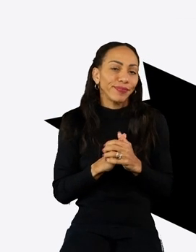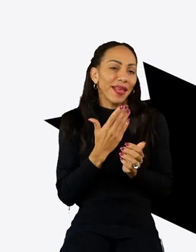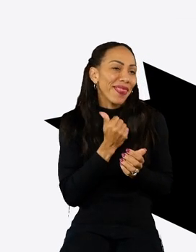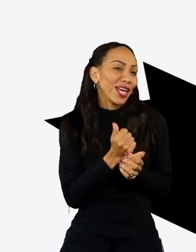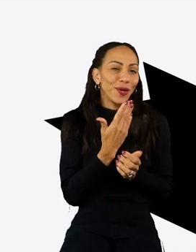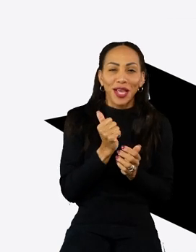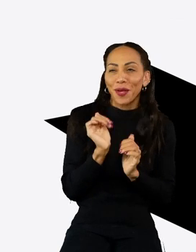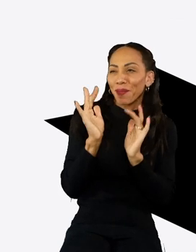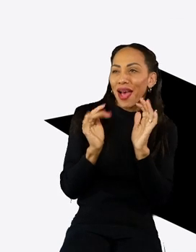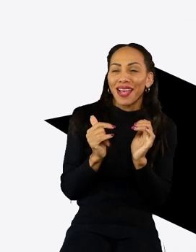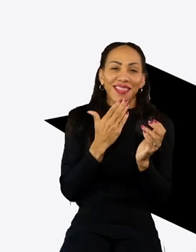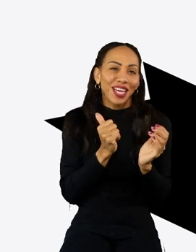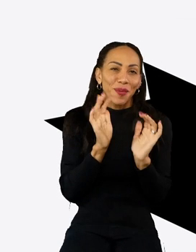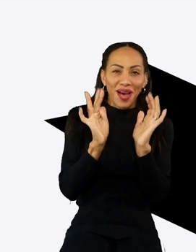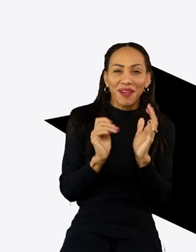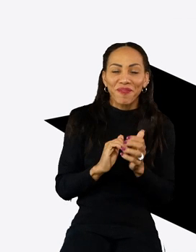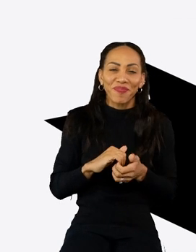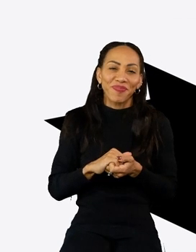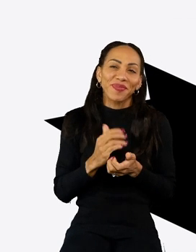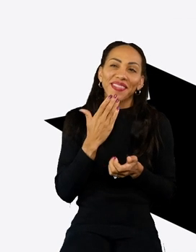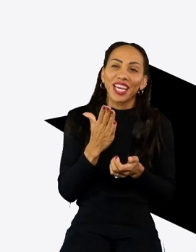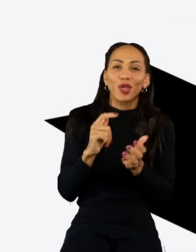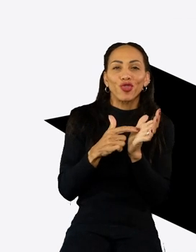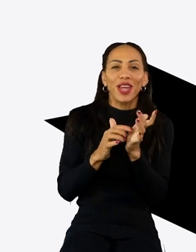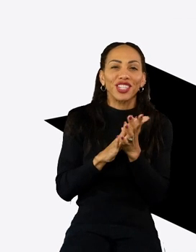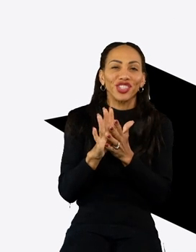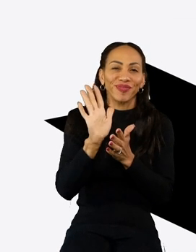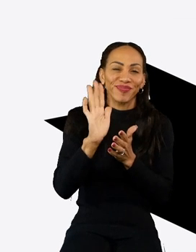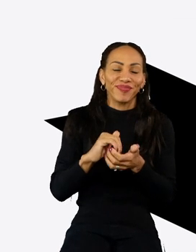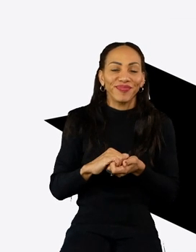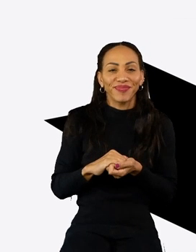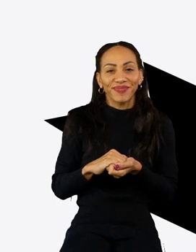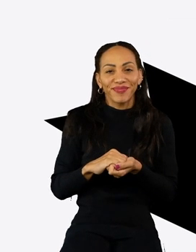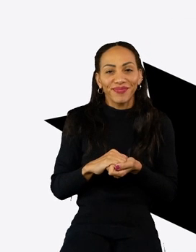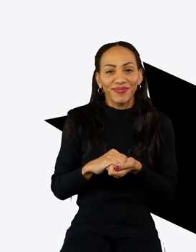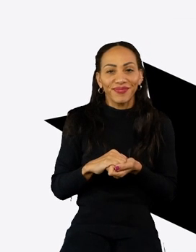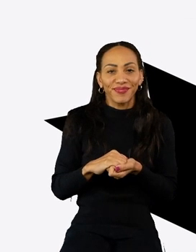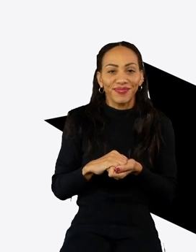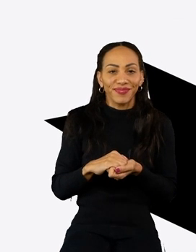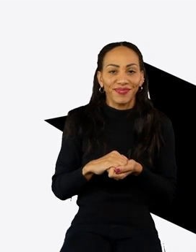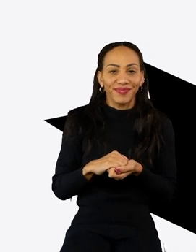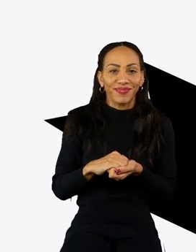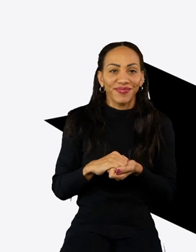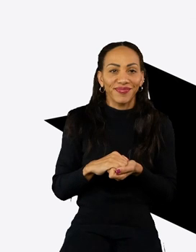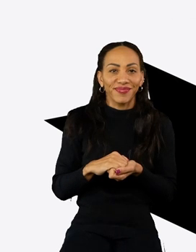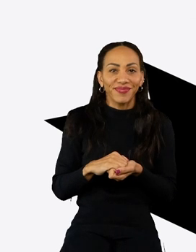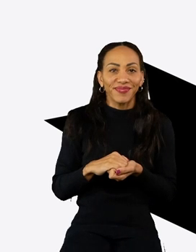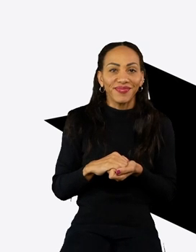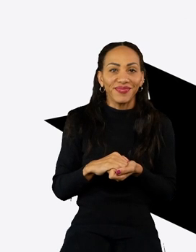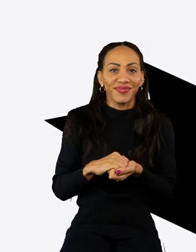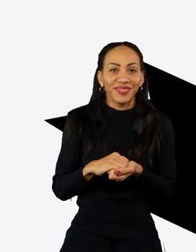we're doing today and that sort of thing is really, really, really helpful. Lovely. Thank you. Thanks, brilliant. Everyone. Bye. Thanks,